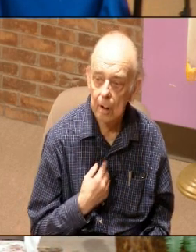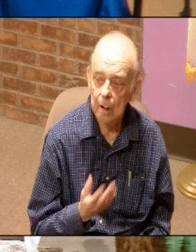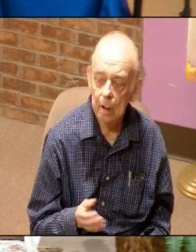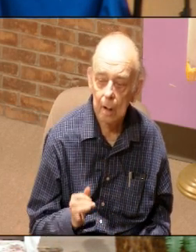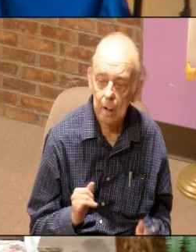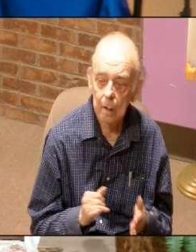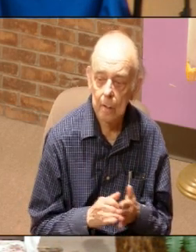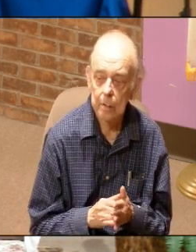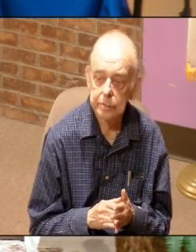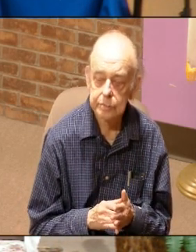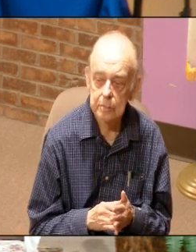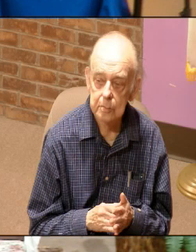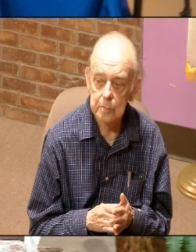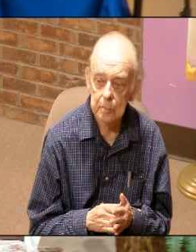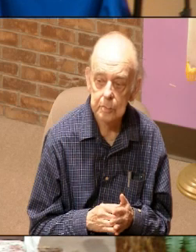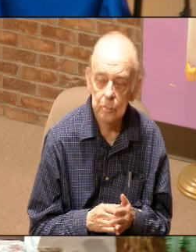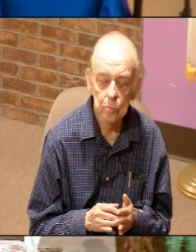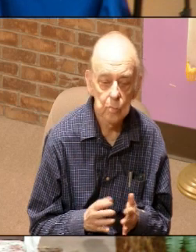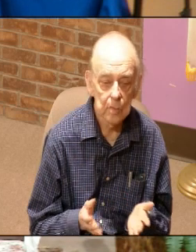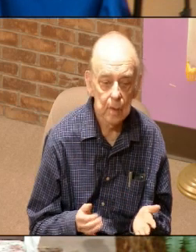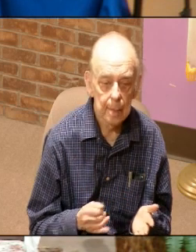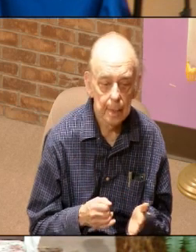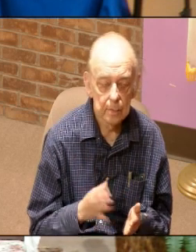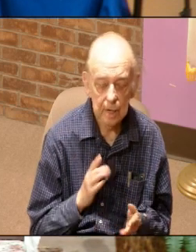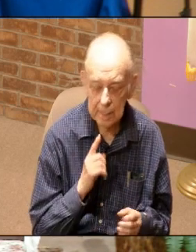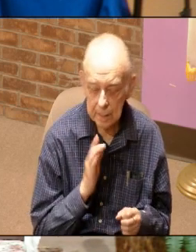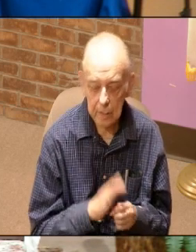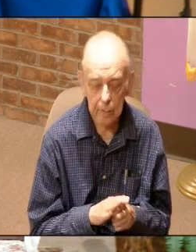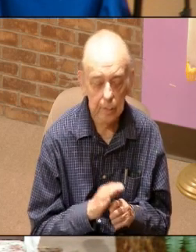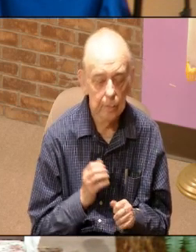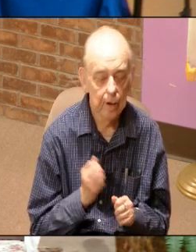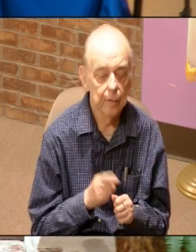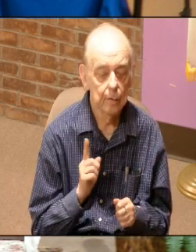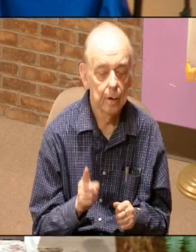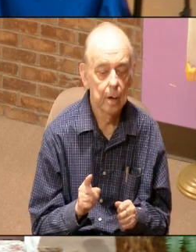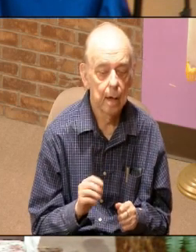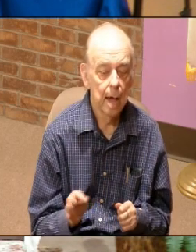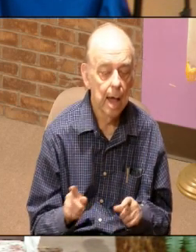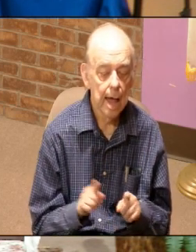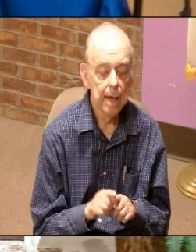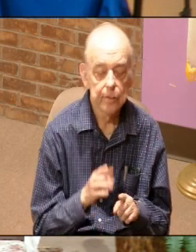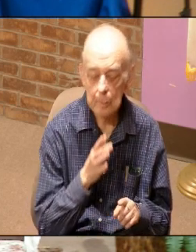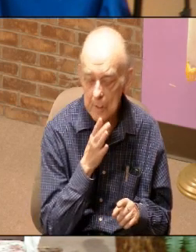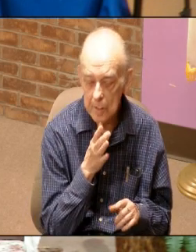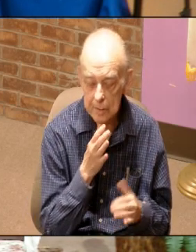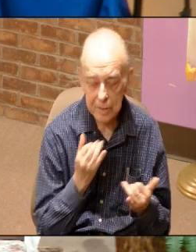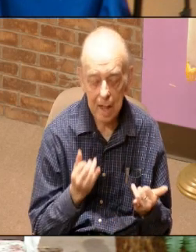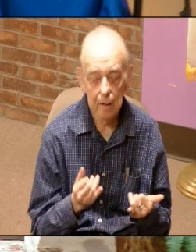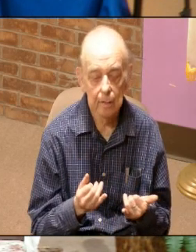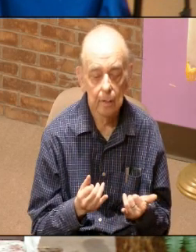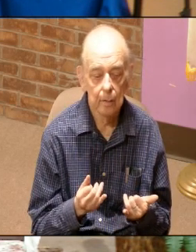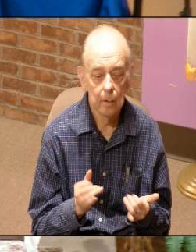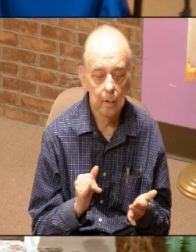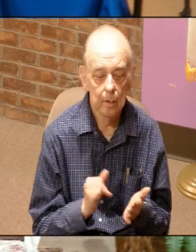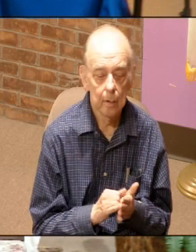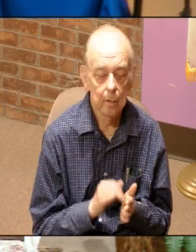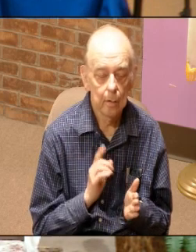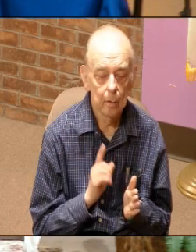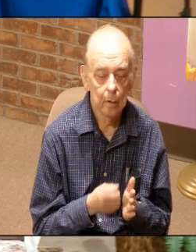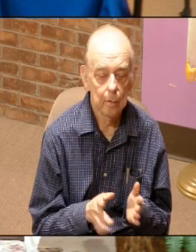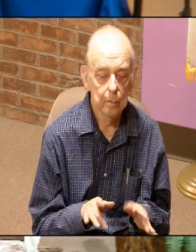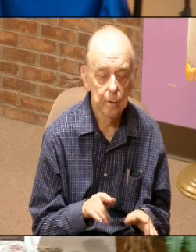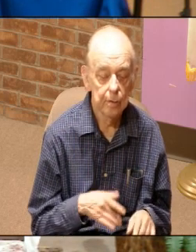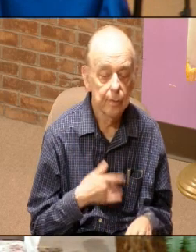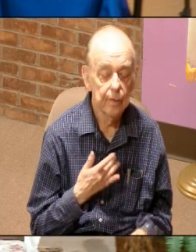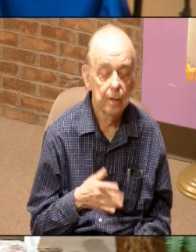And that is, that is God's promise to every one of you as mothers today. That in those moments when you